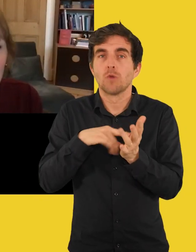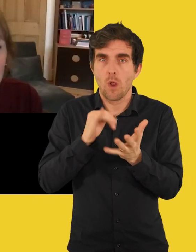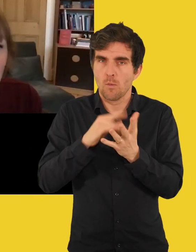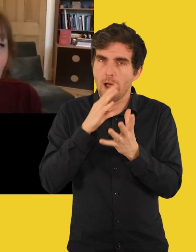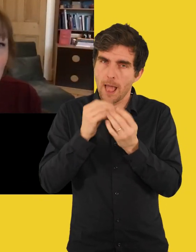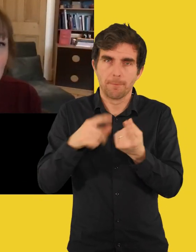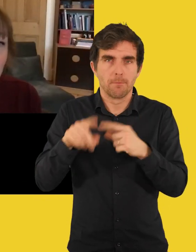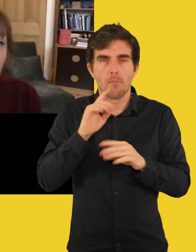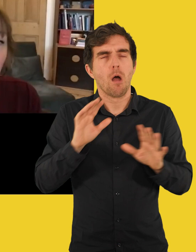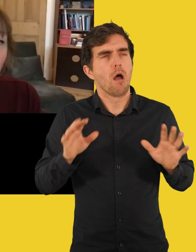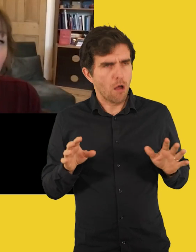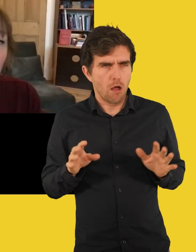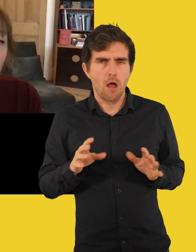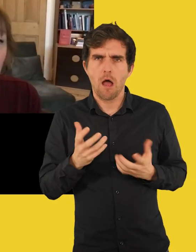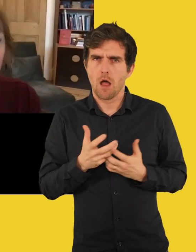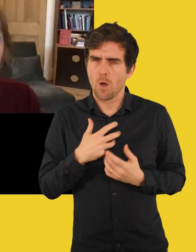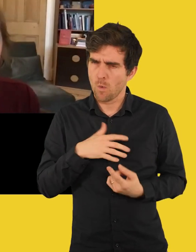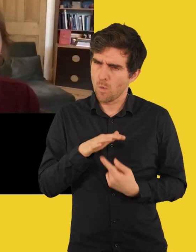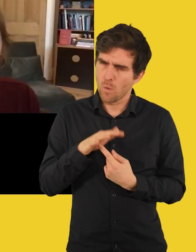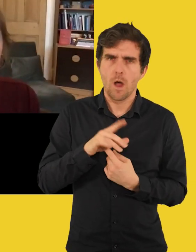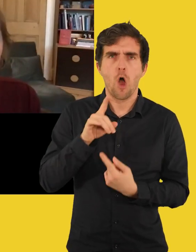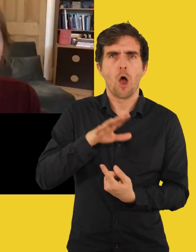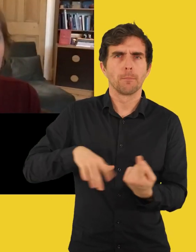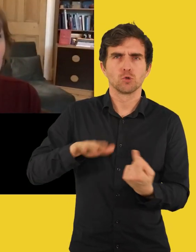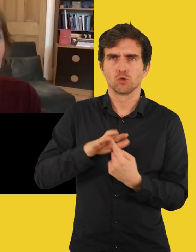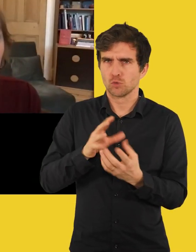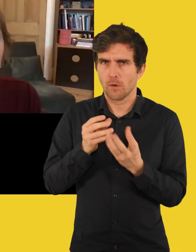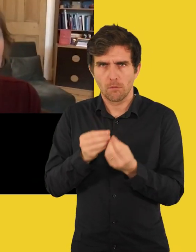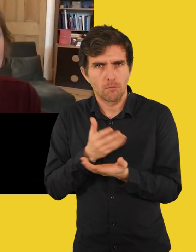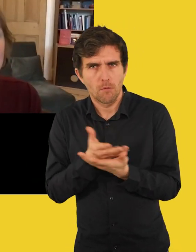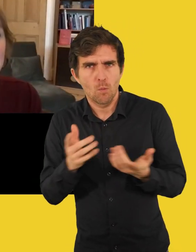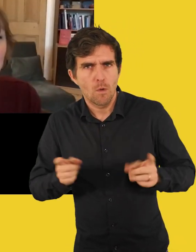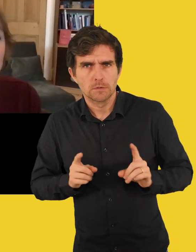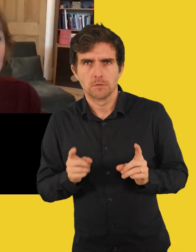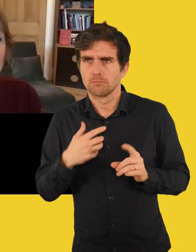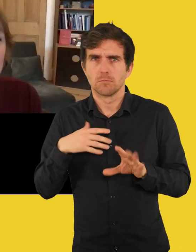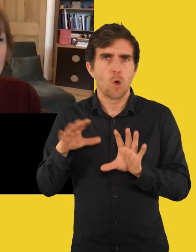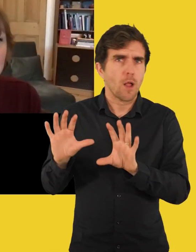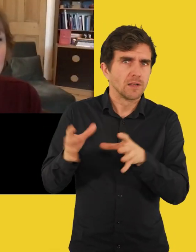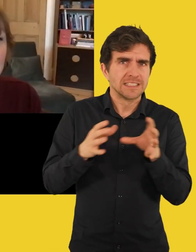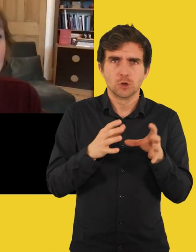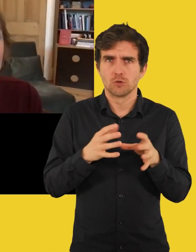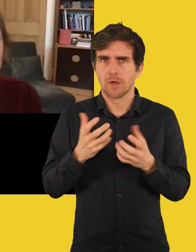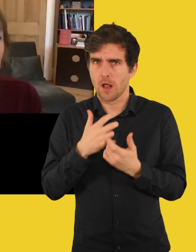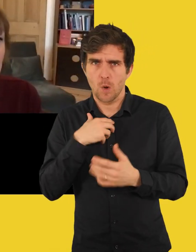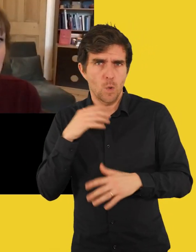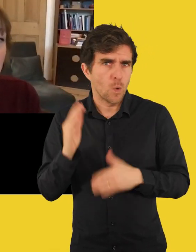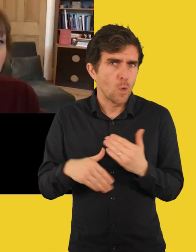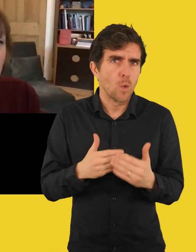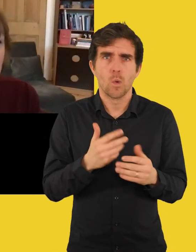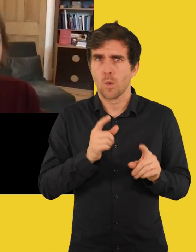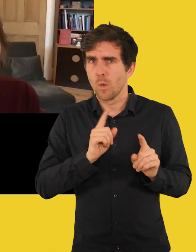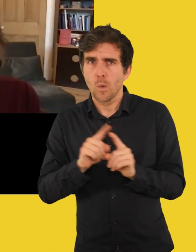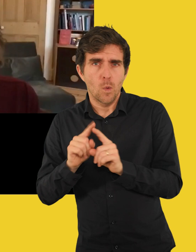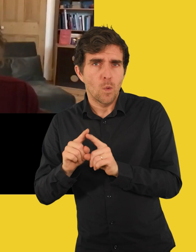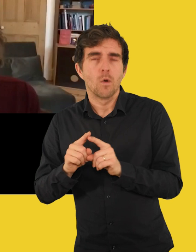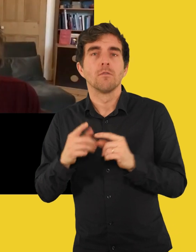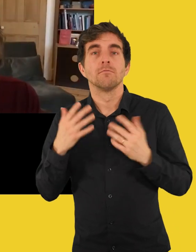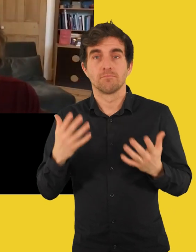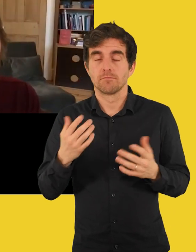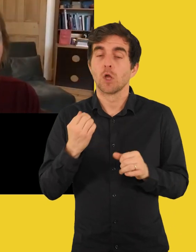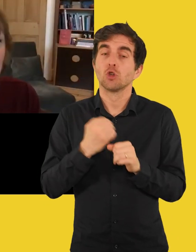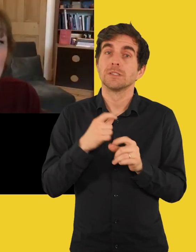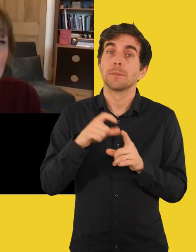sharing tools that help you define what we really truly value in our communities and organisations, establishing nourishing